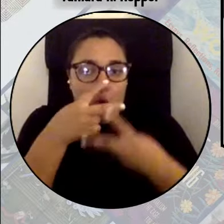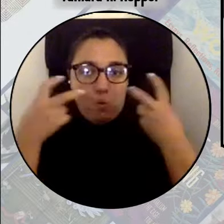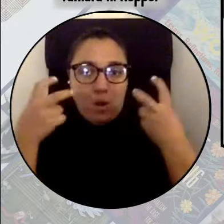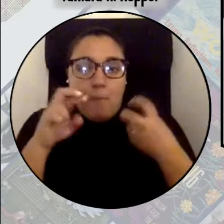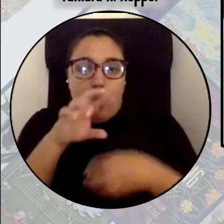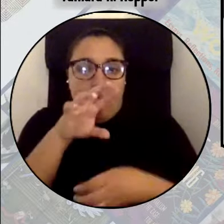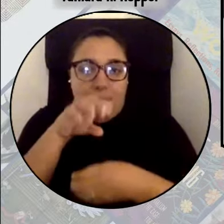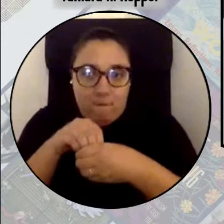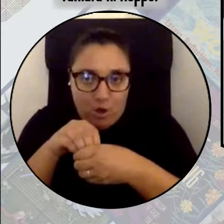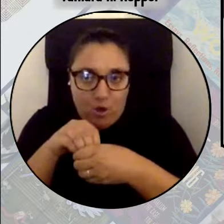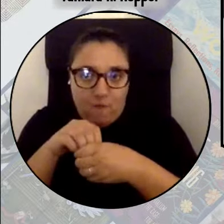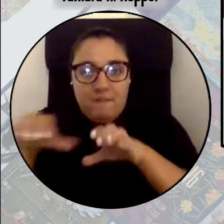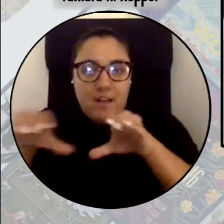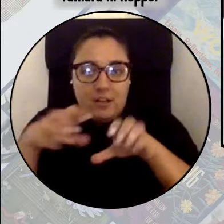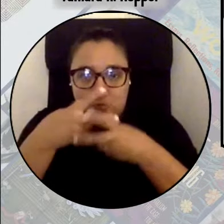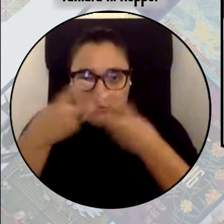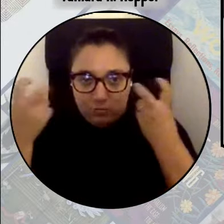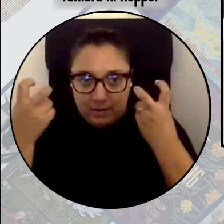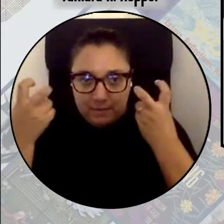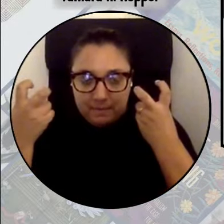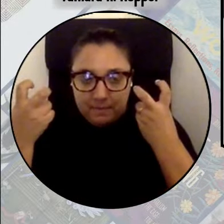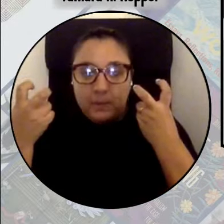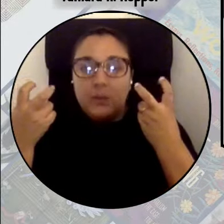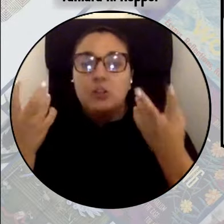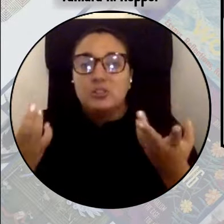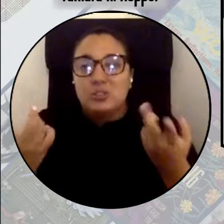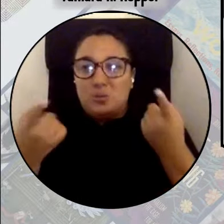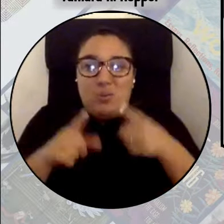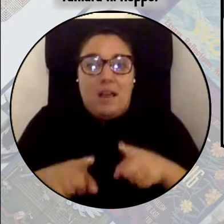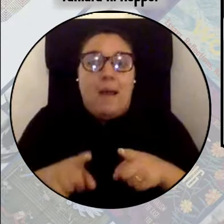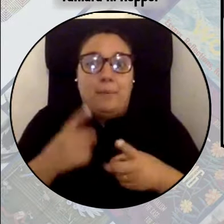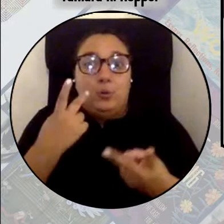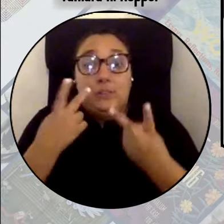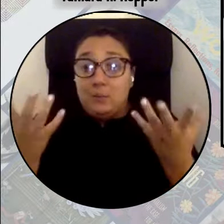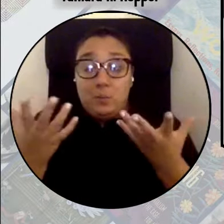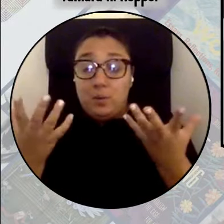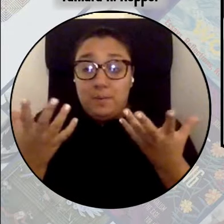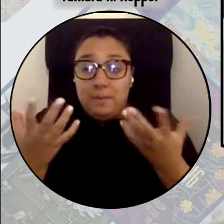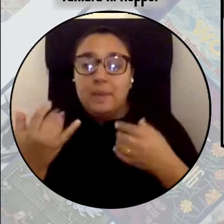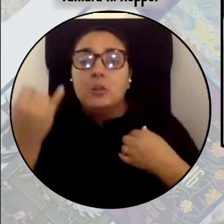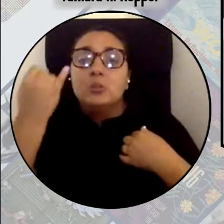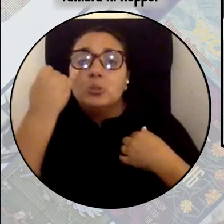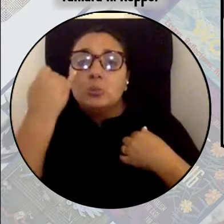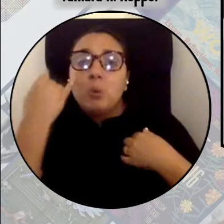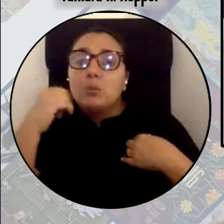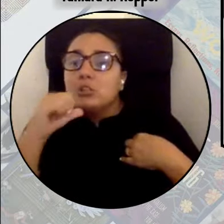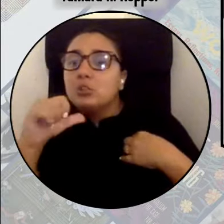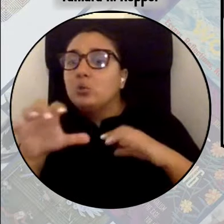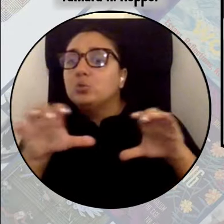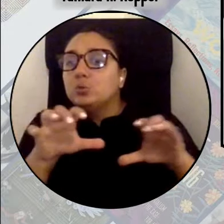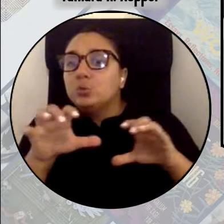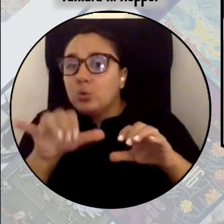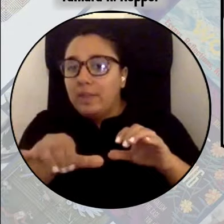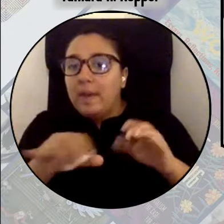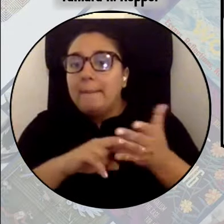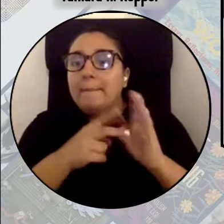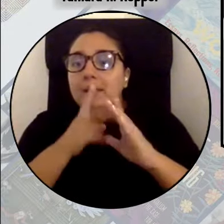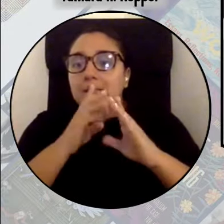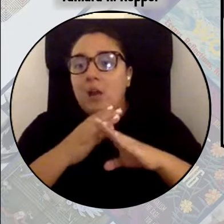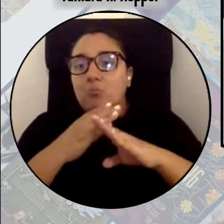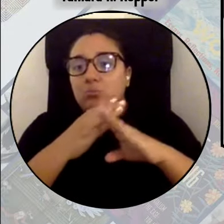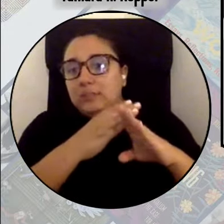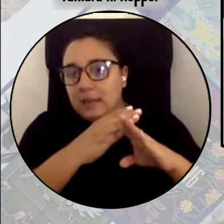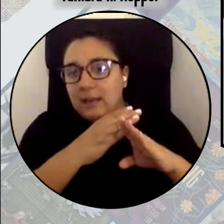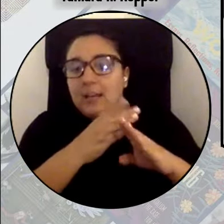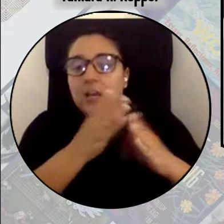know, but here you see it was like, you know, by us not doing that, we'll be able to kind of increase our ability to protect and serve the entire